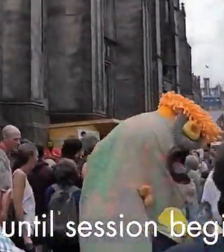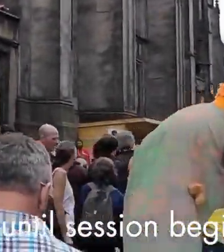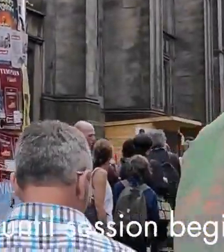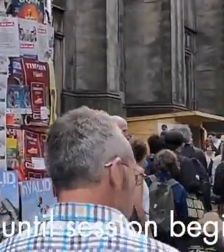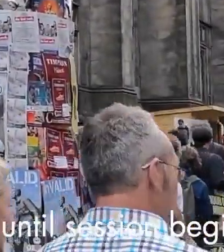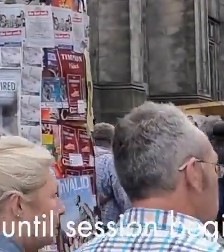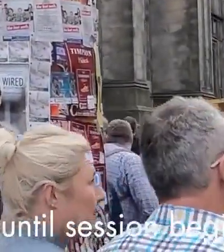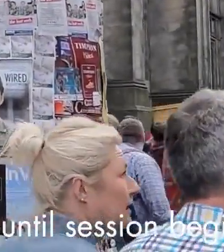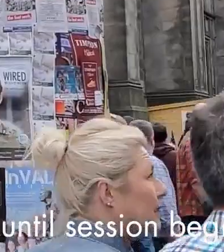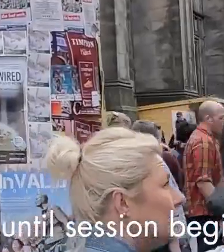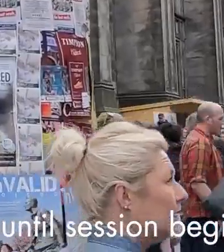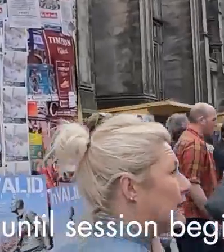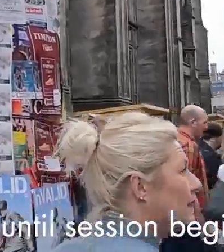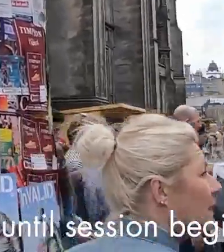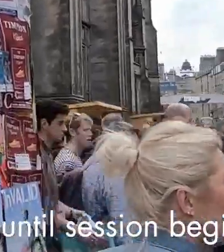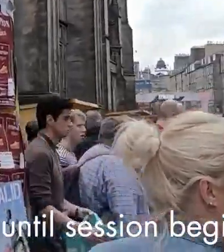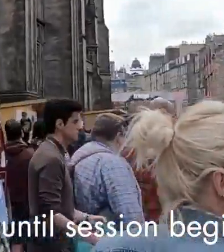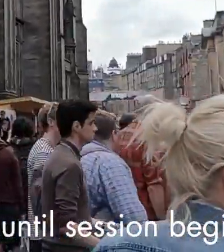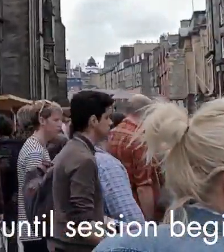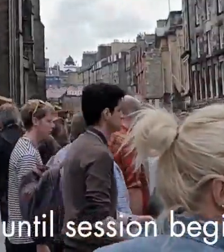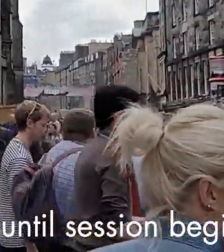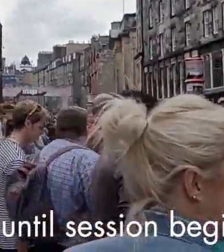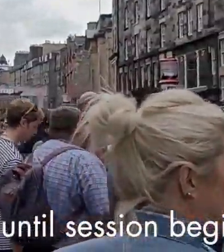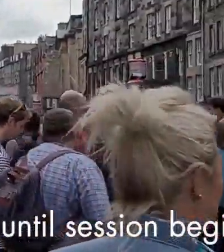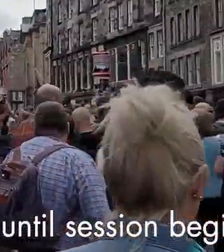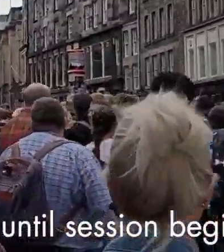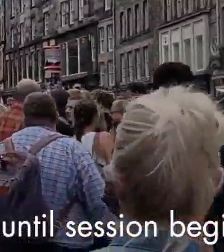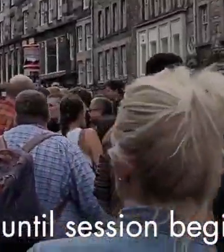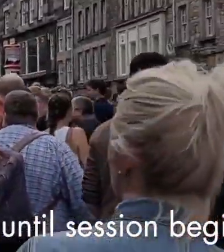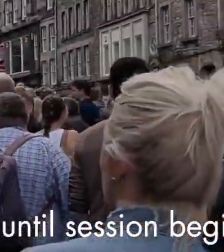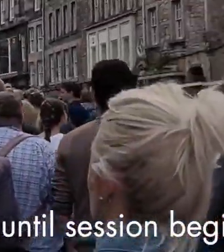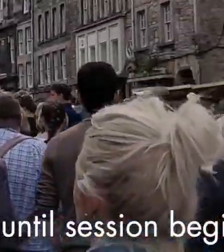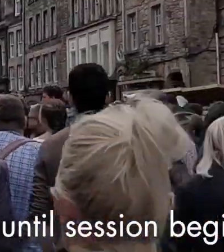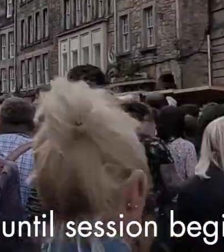I have so much power.